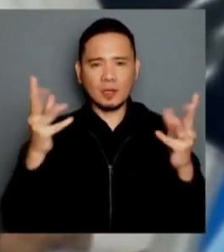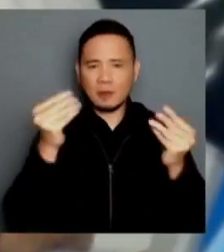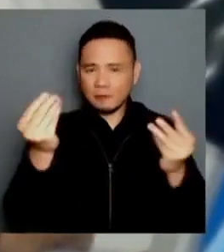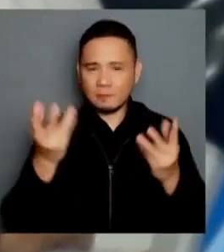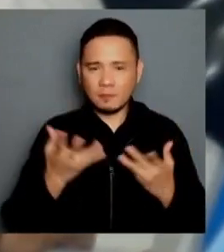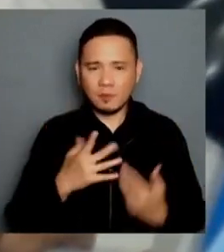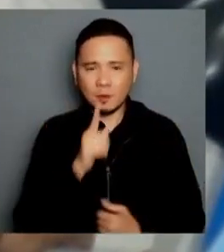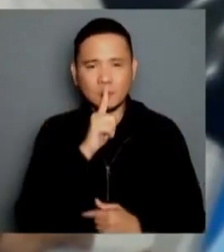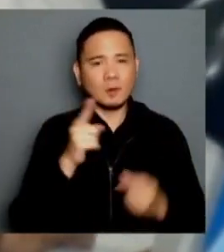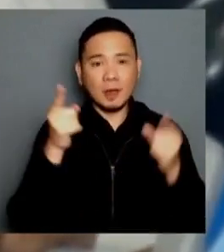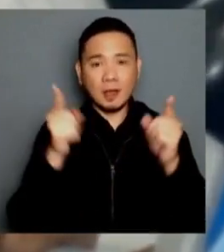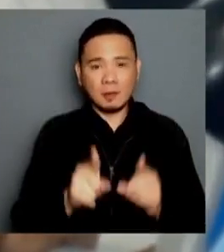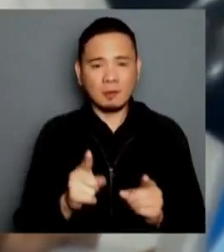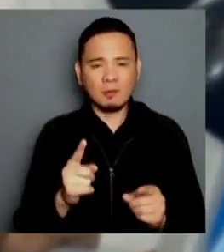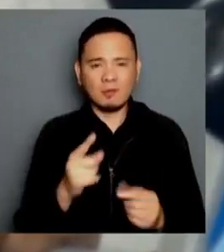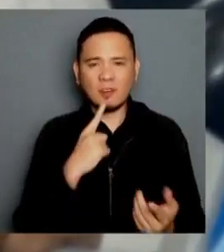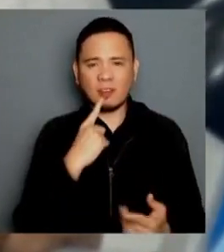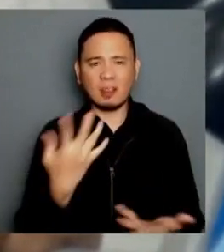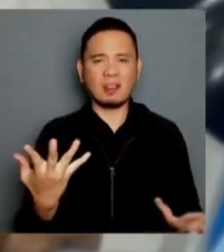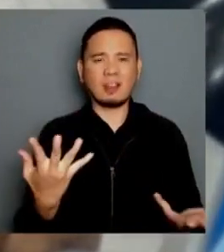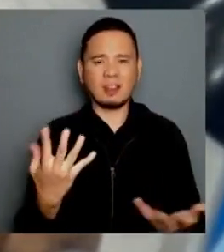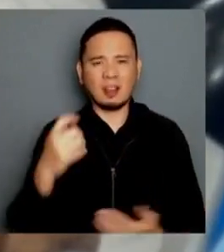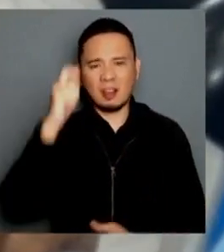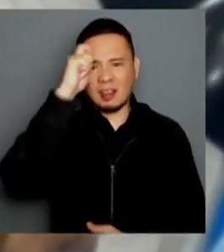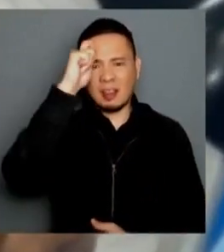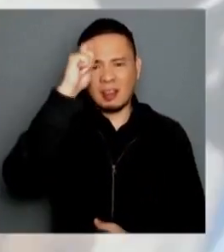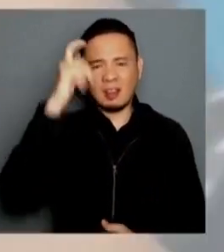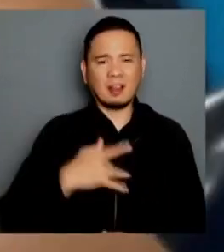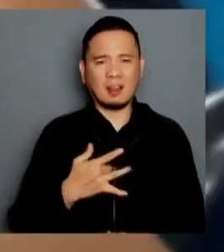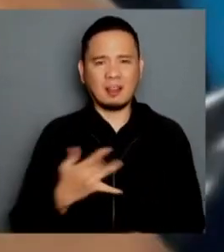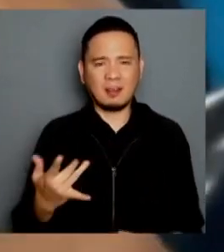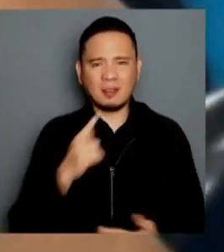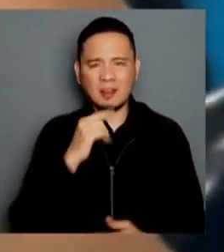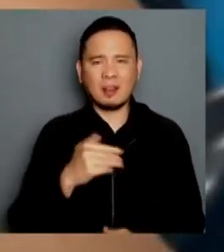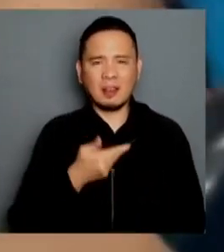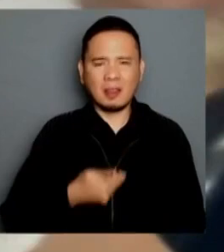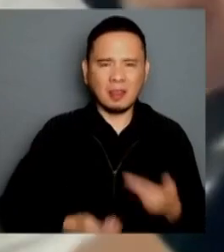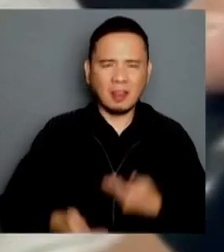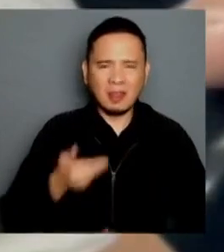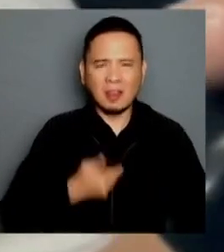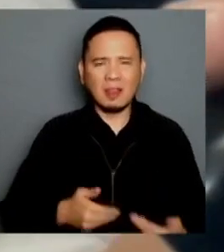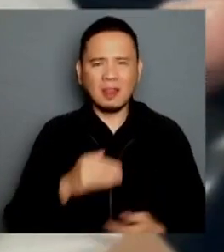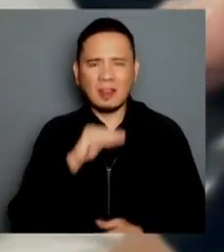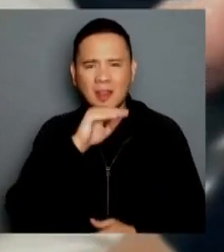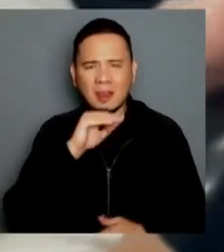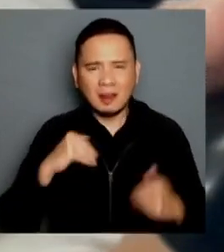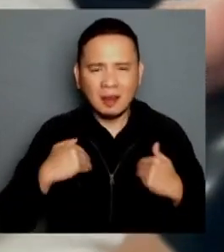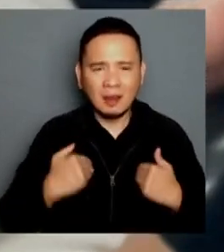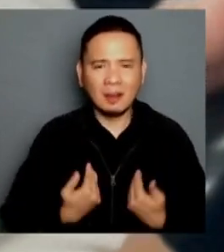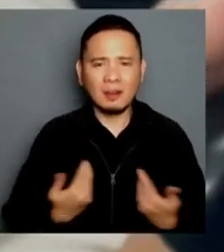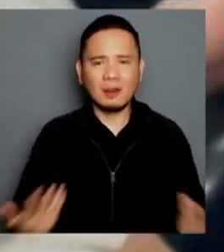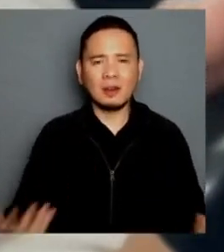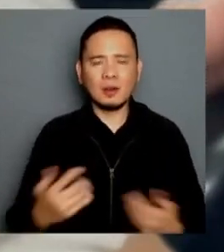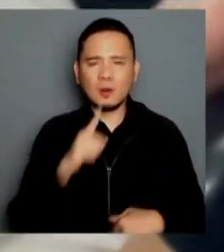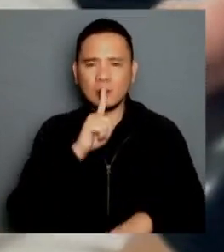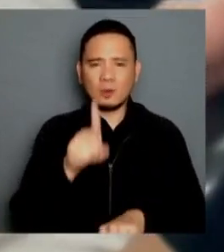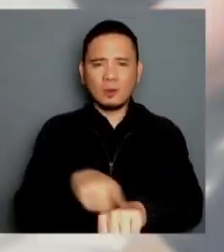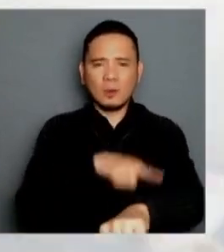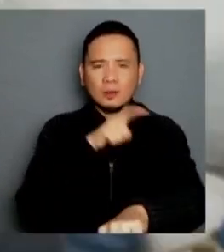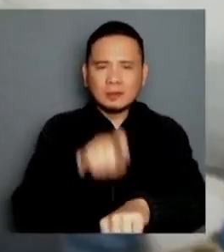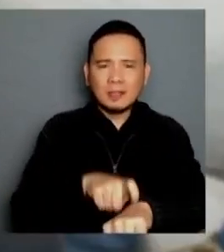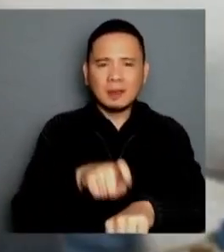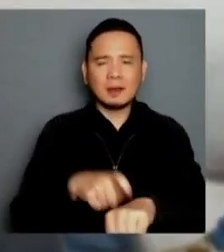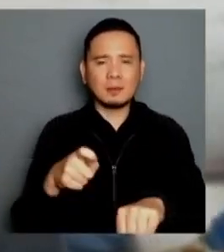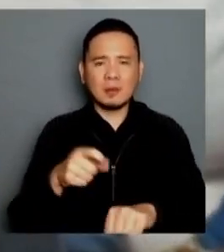tanga kami dito. Gutom na kami, pagod na pagod. 6 days po kami dito, ma'am, ang tagal-tagal namin dito kahit paliguan man lang